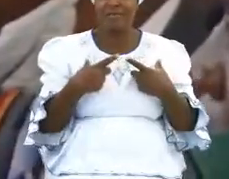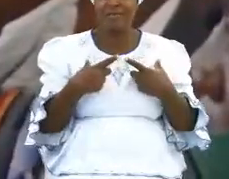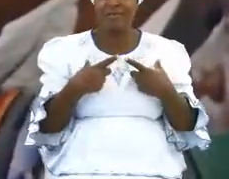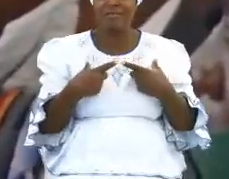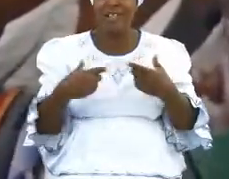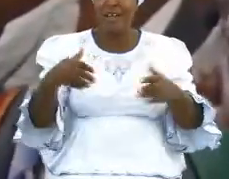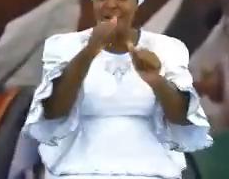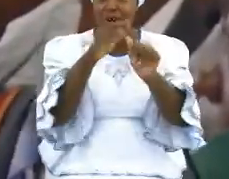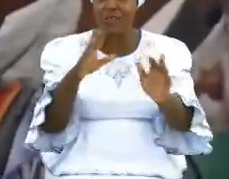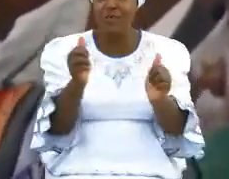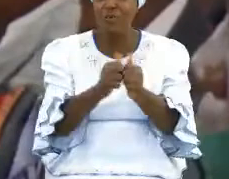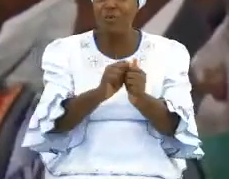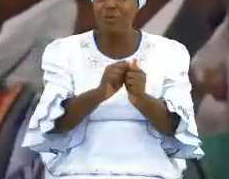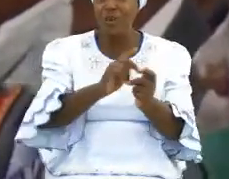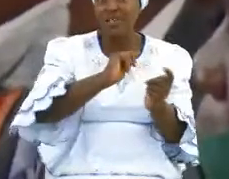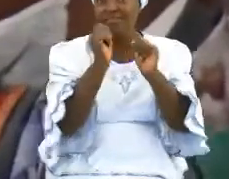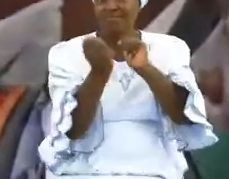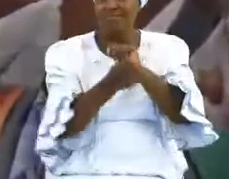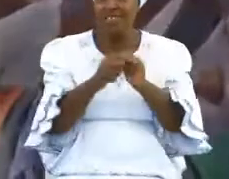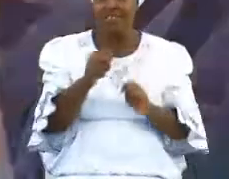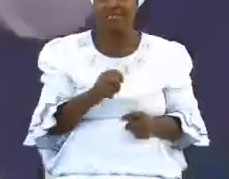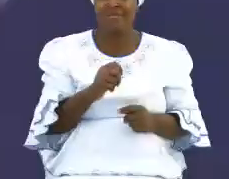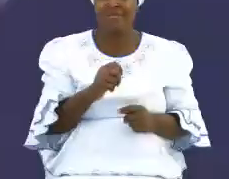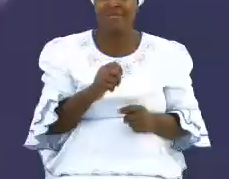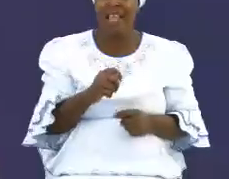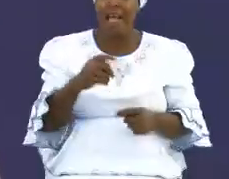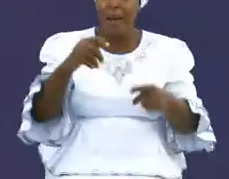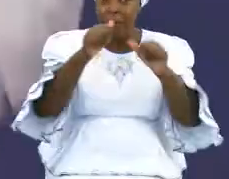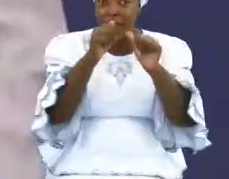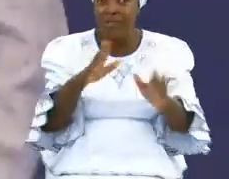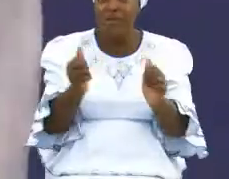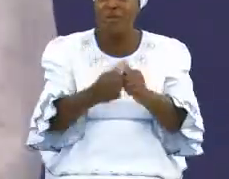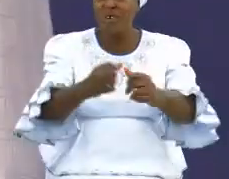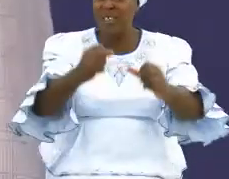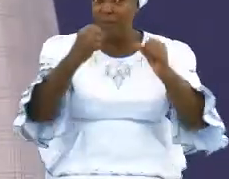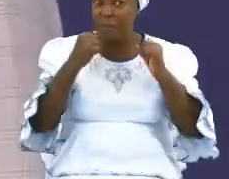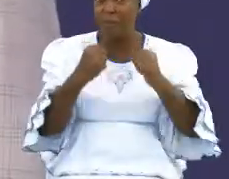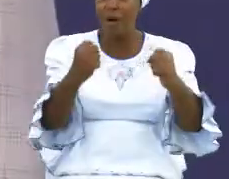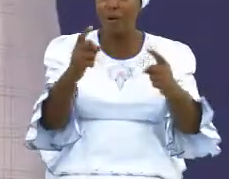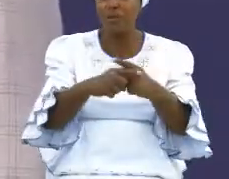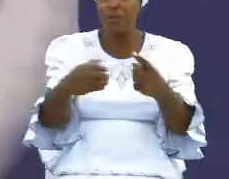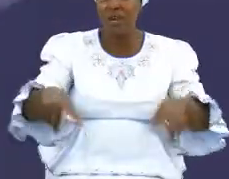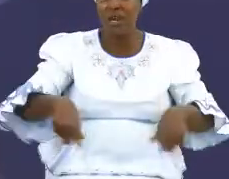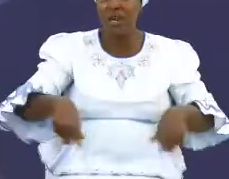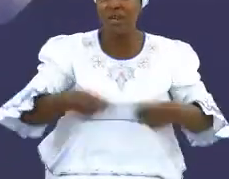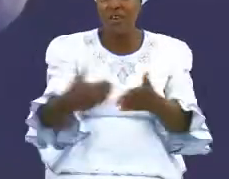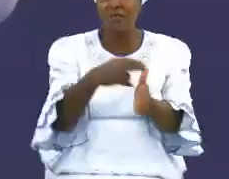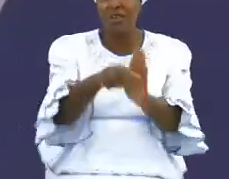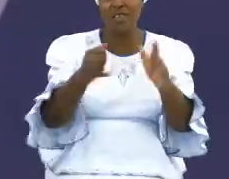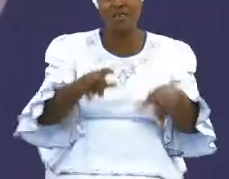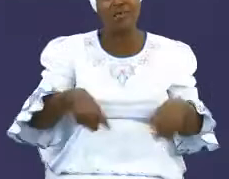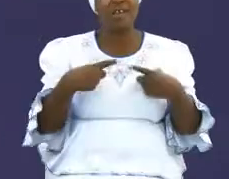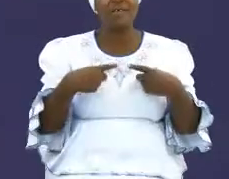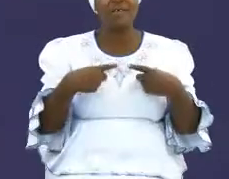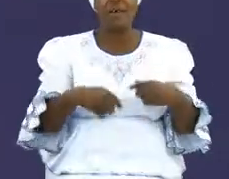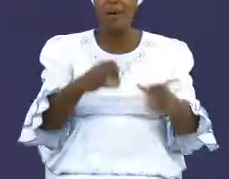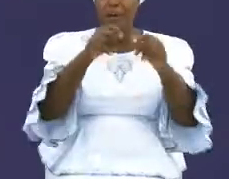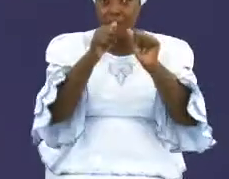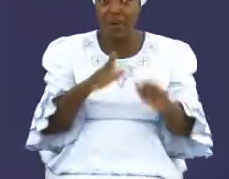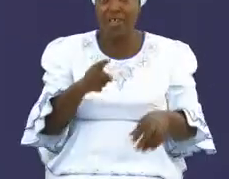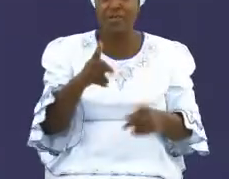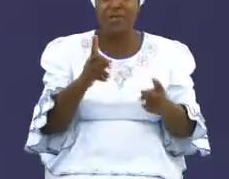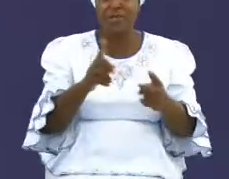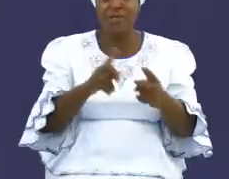you with transformation, bless you with power to live in newness of life. Bless you in turning